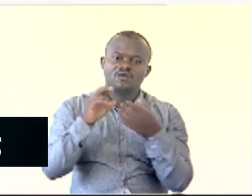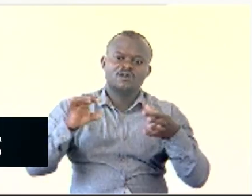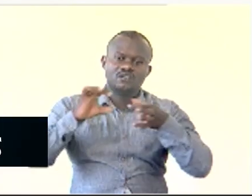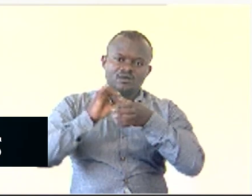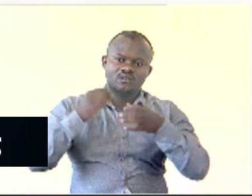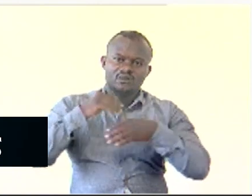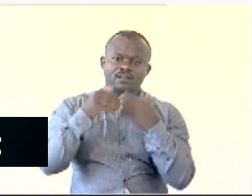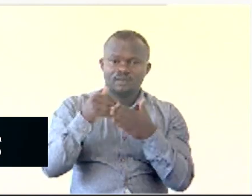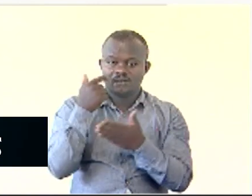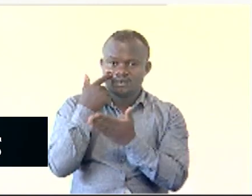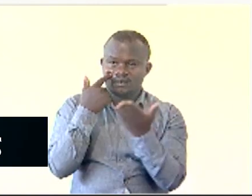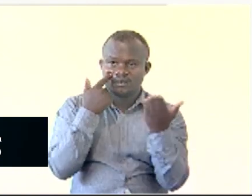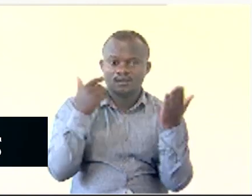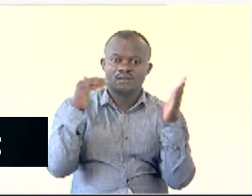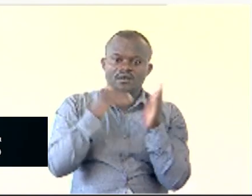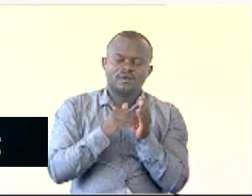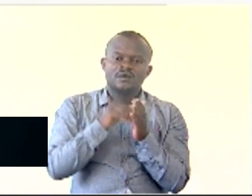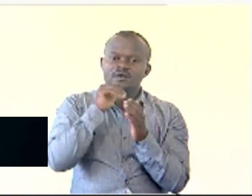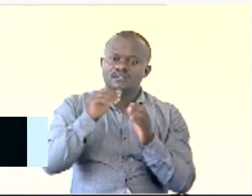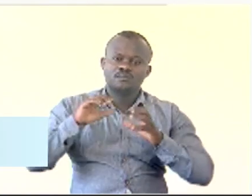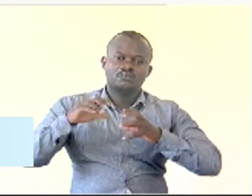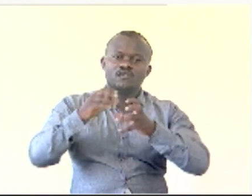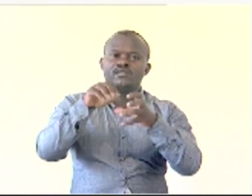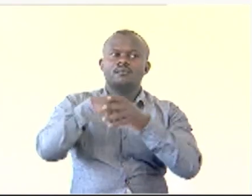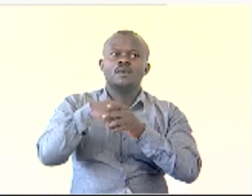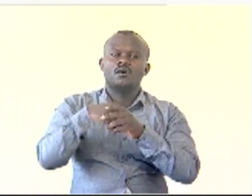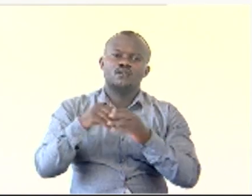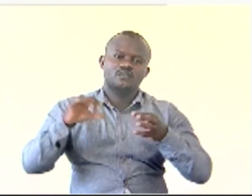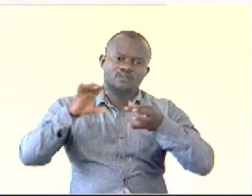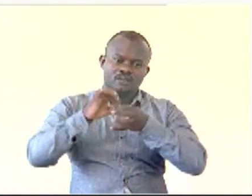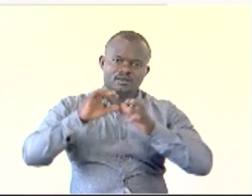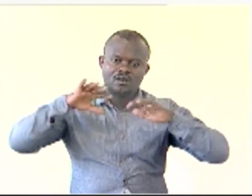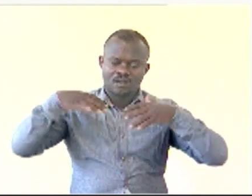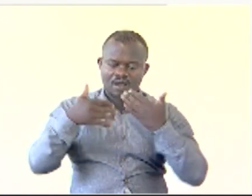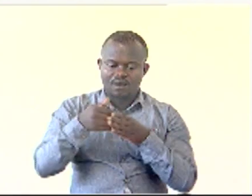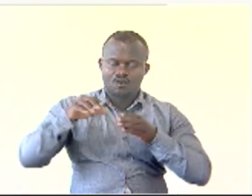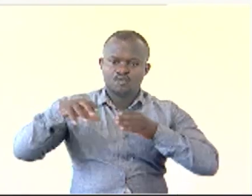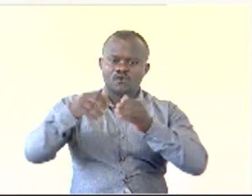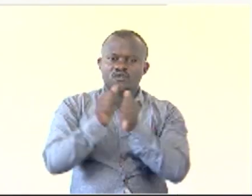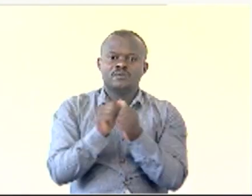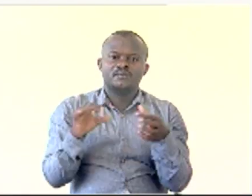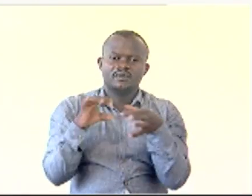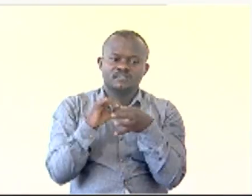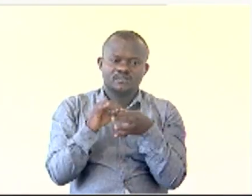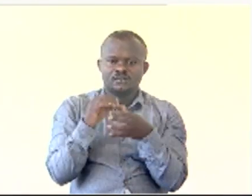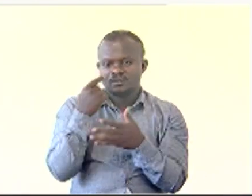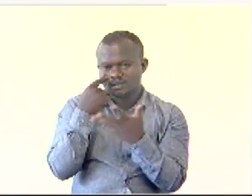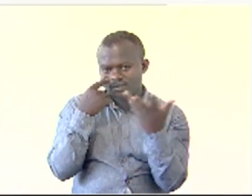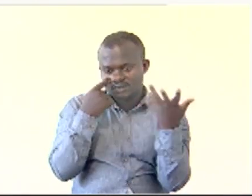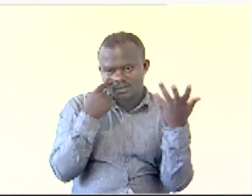have movable joints and immovable joints. How is movable joints differ